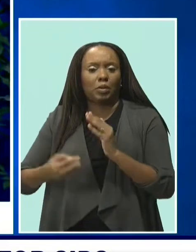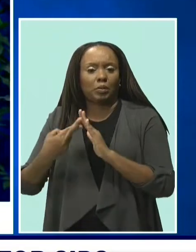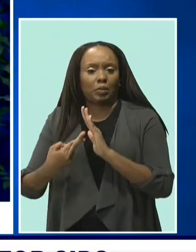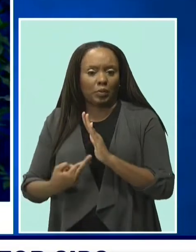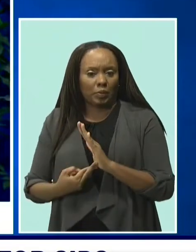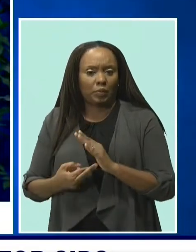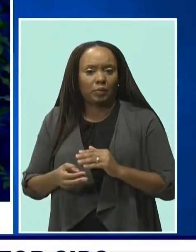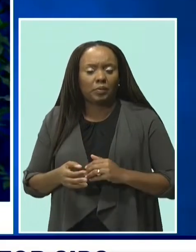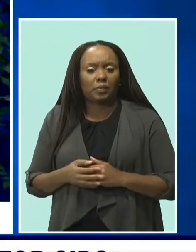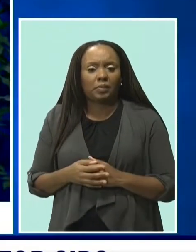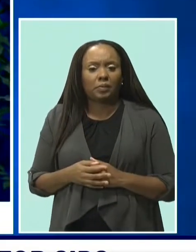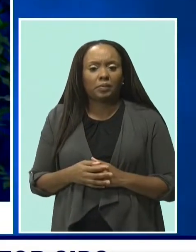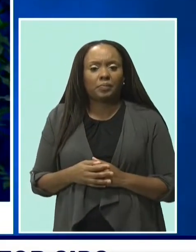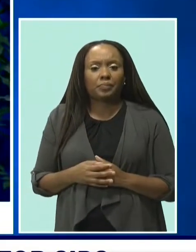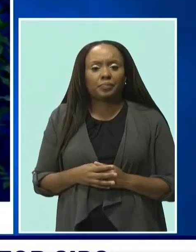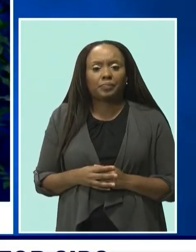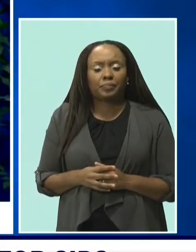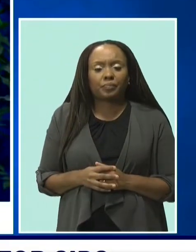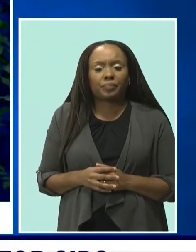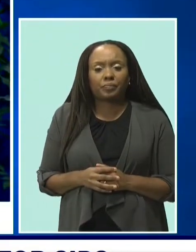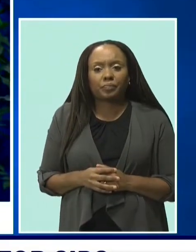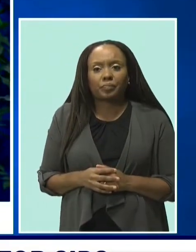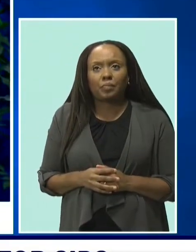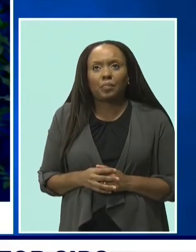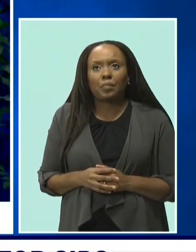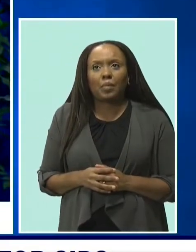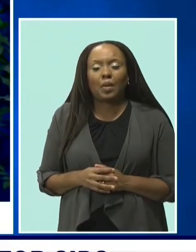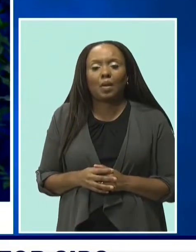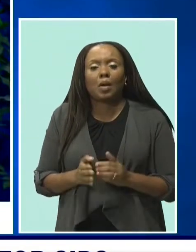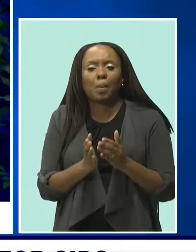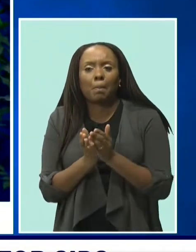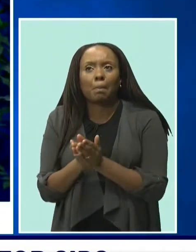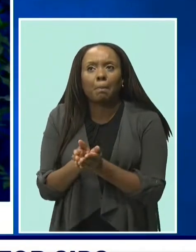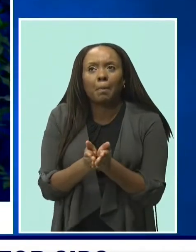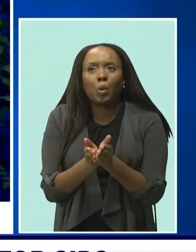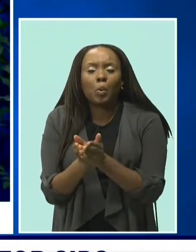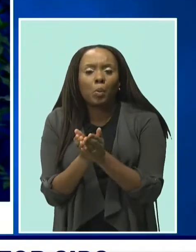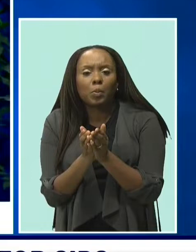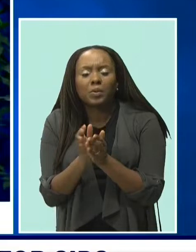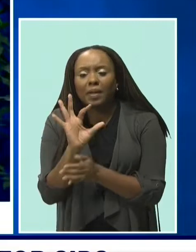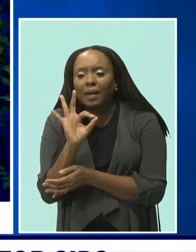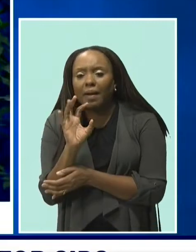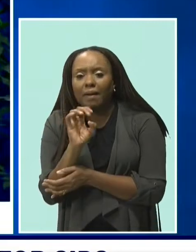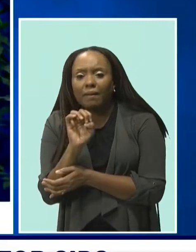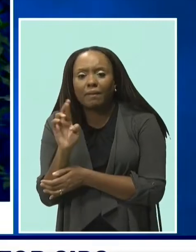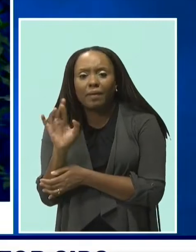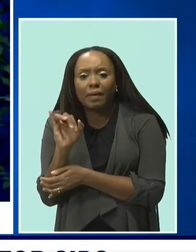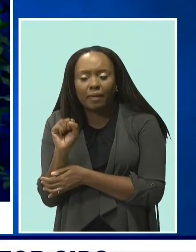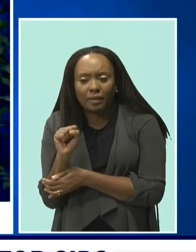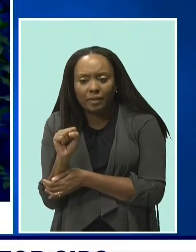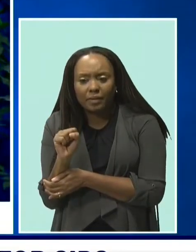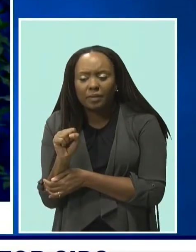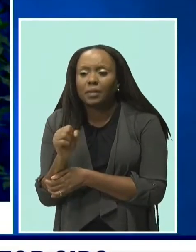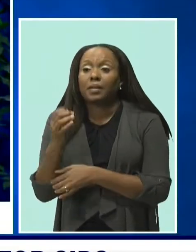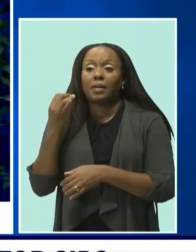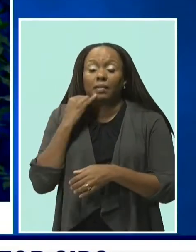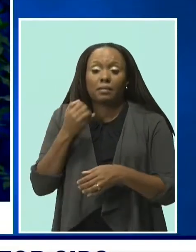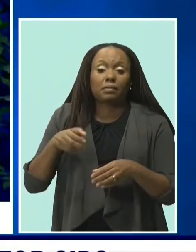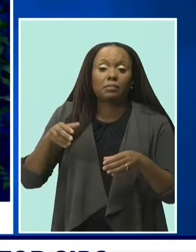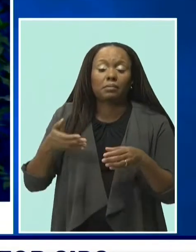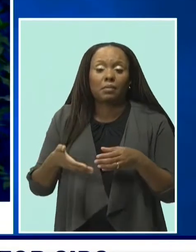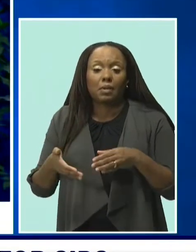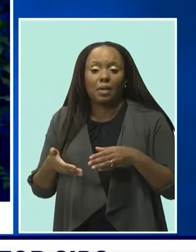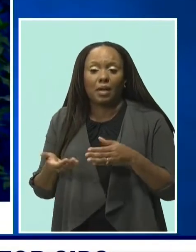these kinds of transportation, boats, only make sense if they carry cargo, if they carry people, if they carry cars.